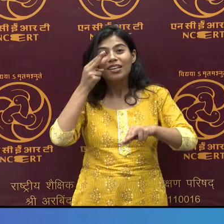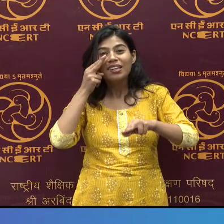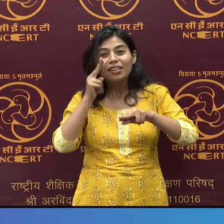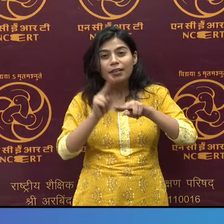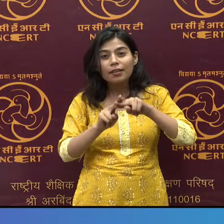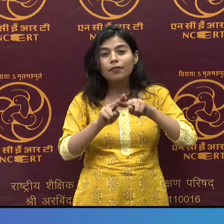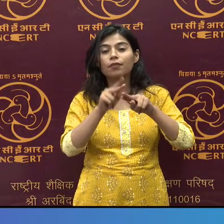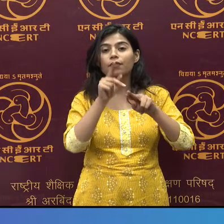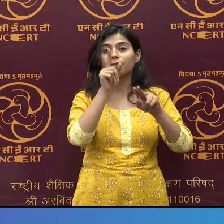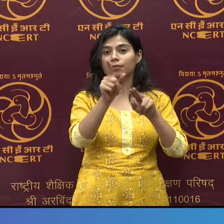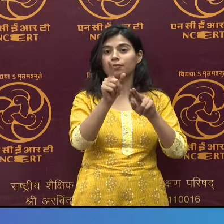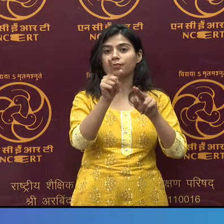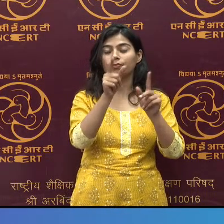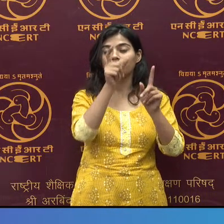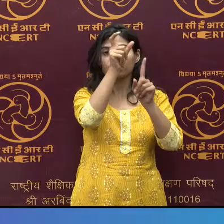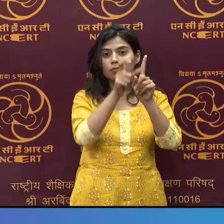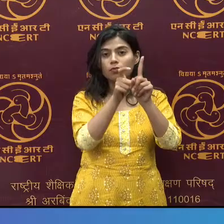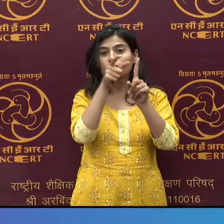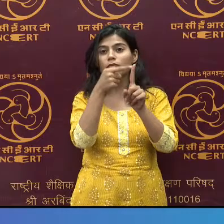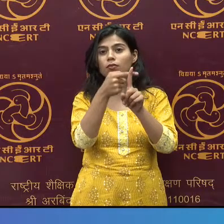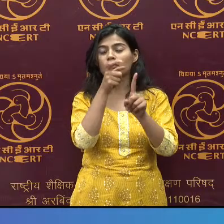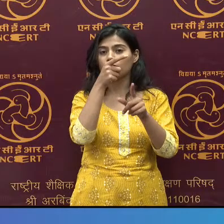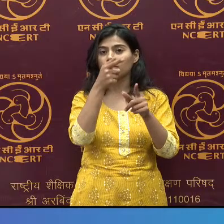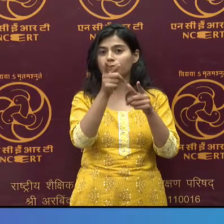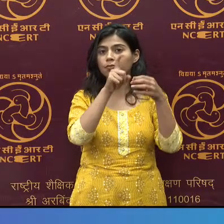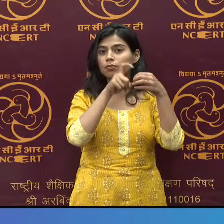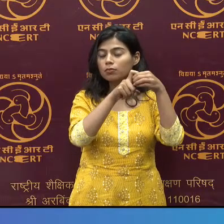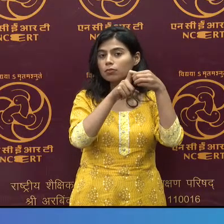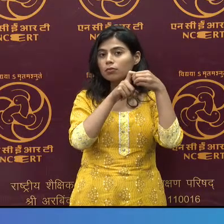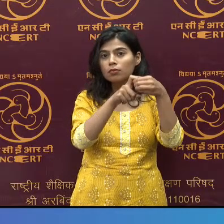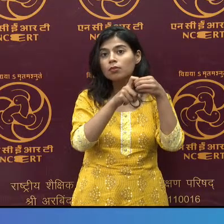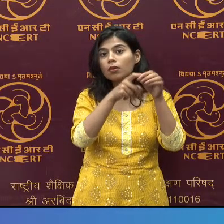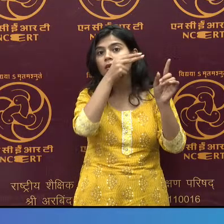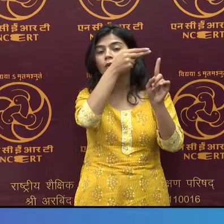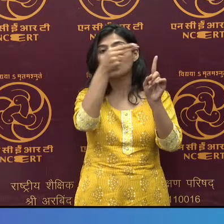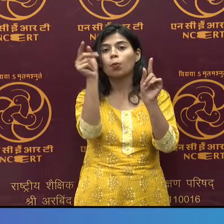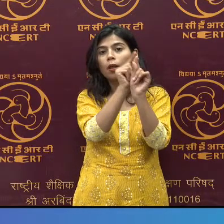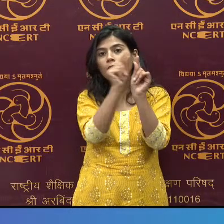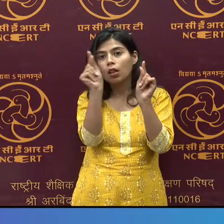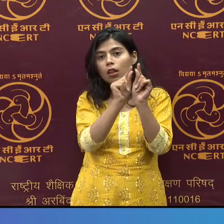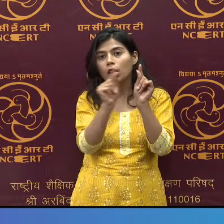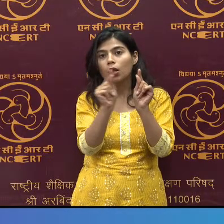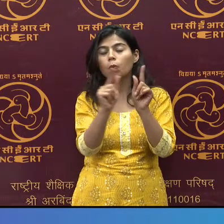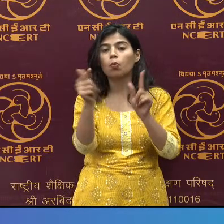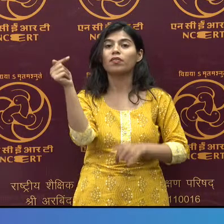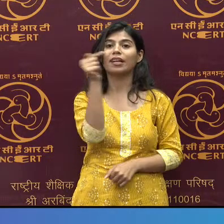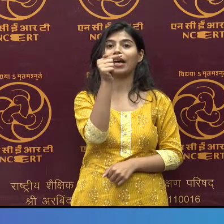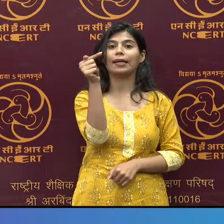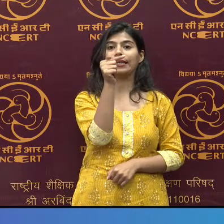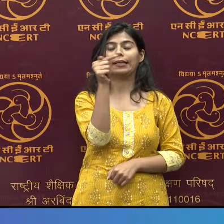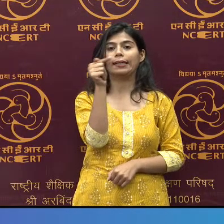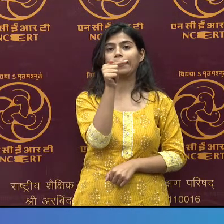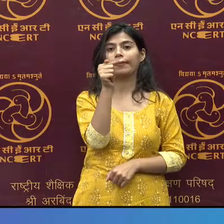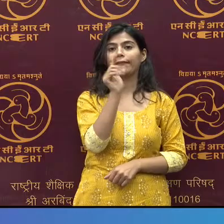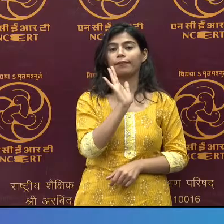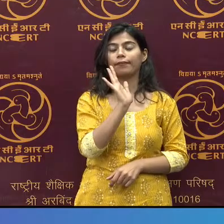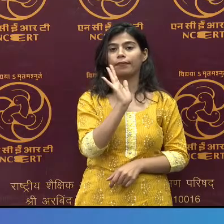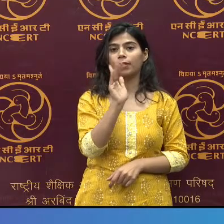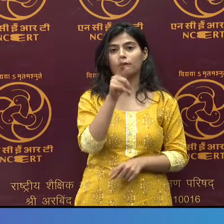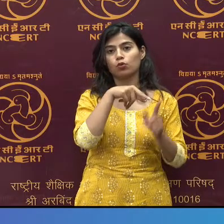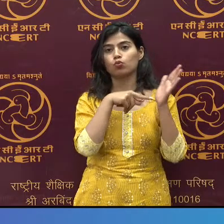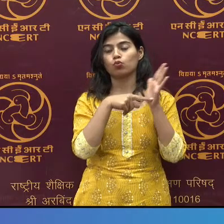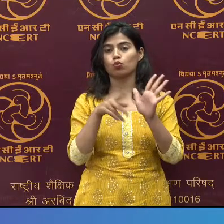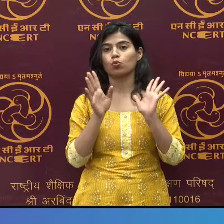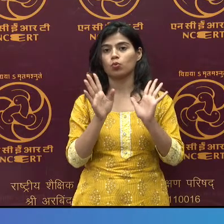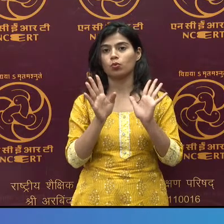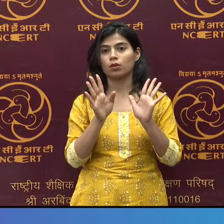coaching institutes because it is talking about exploitation or the negative impact of coaching institutes. Now this is